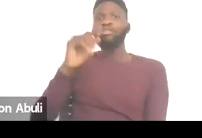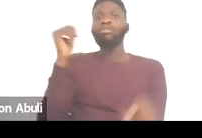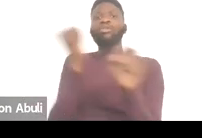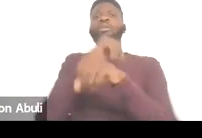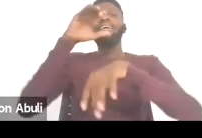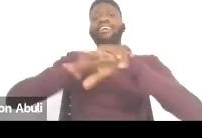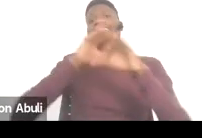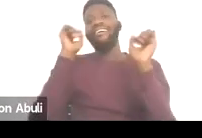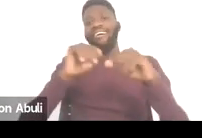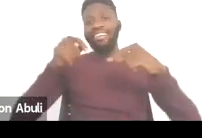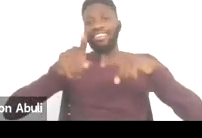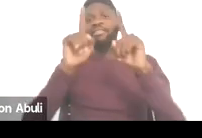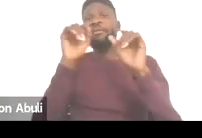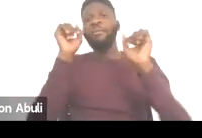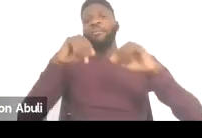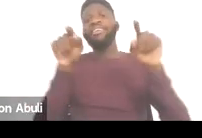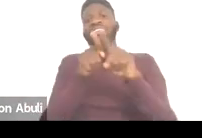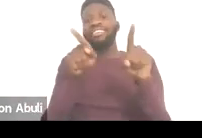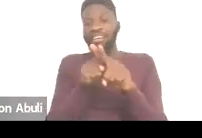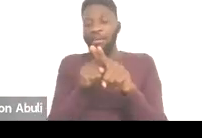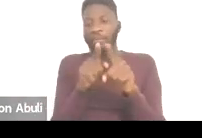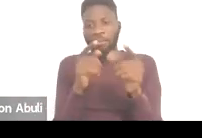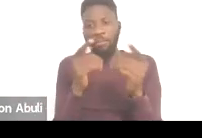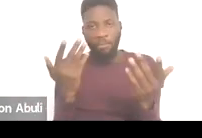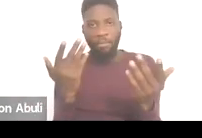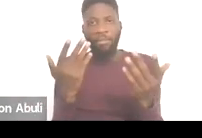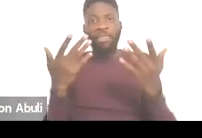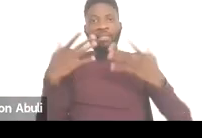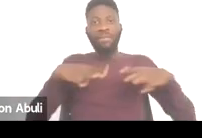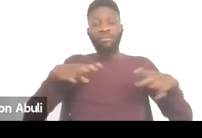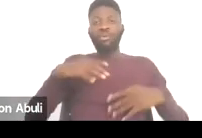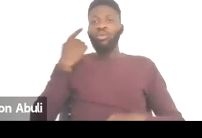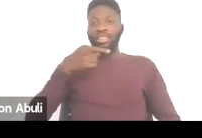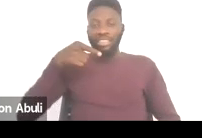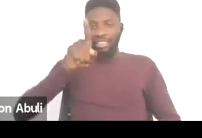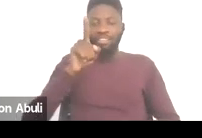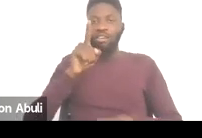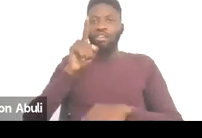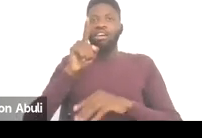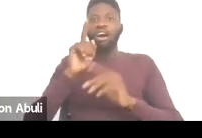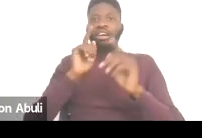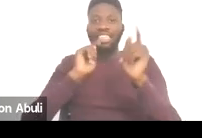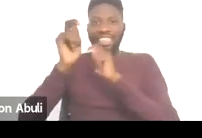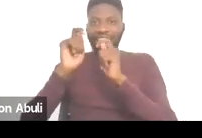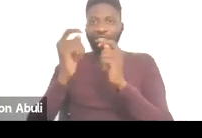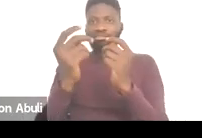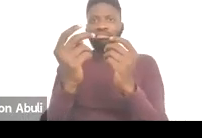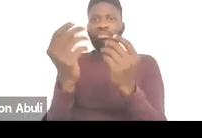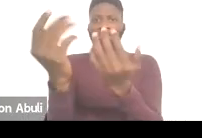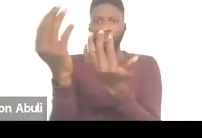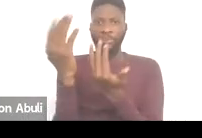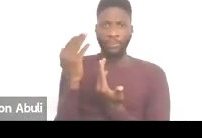able to stand out from the tons of people that have also been called for the interview. Because I can assure you, I've